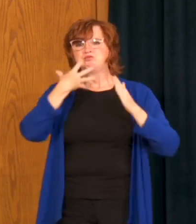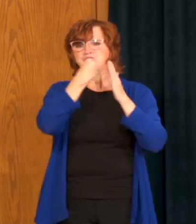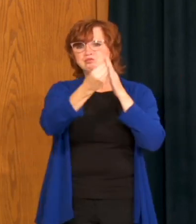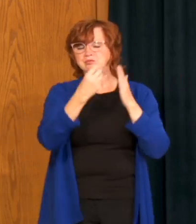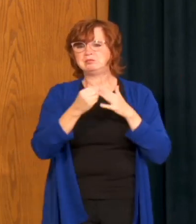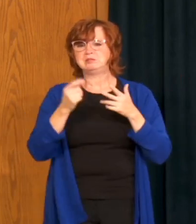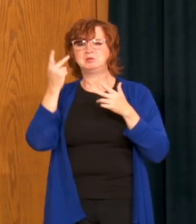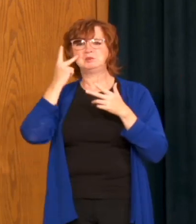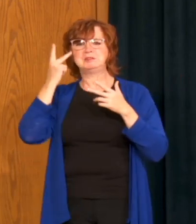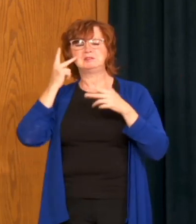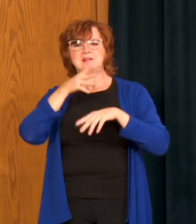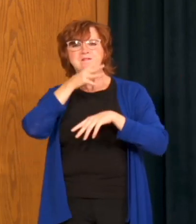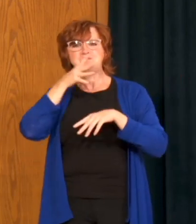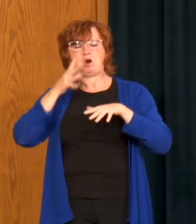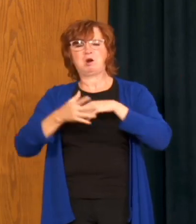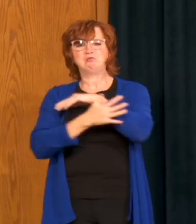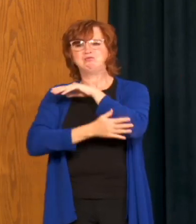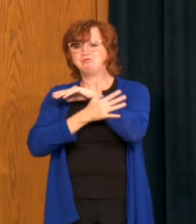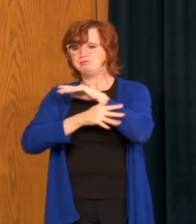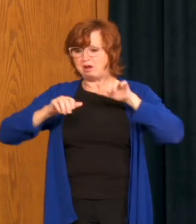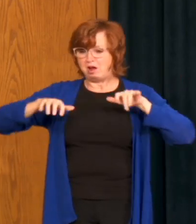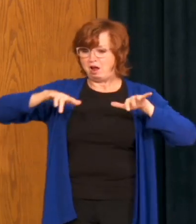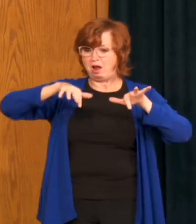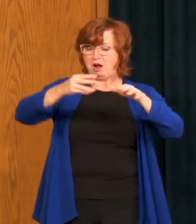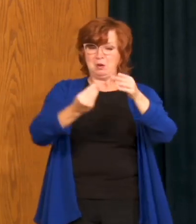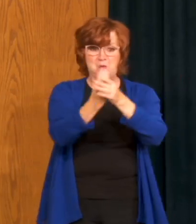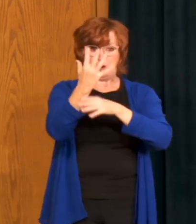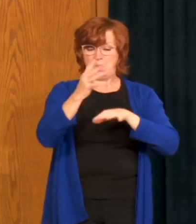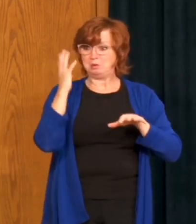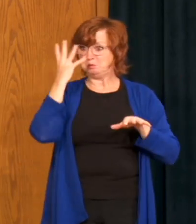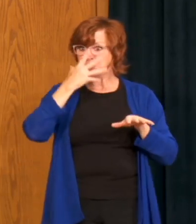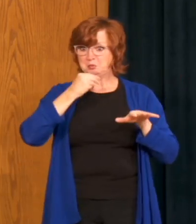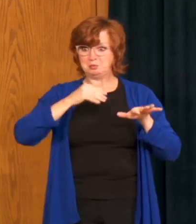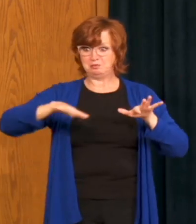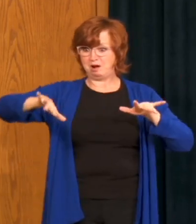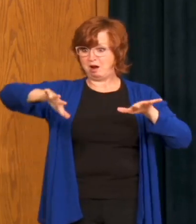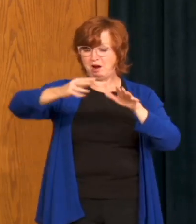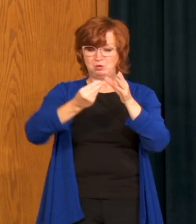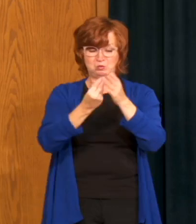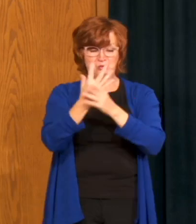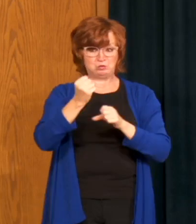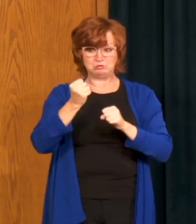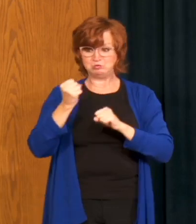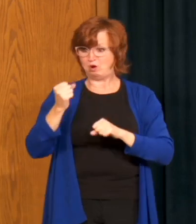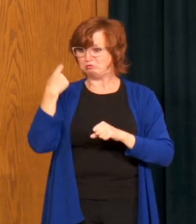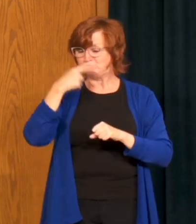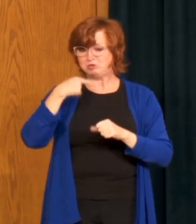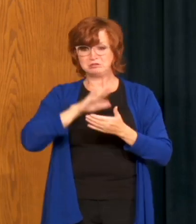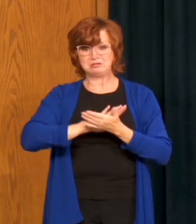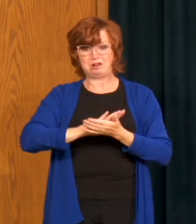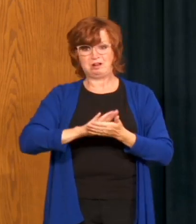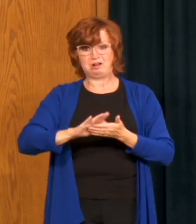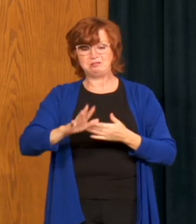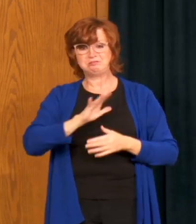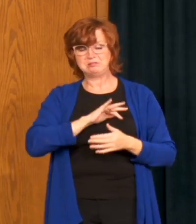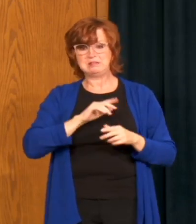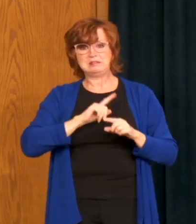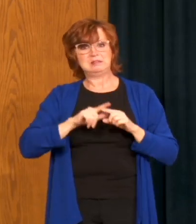of the province. So there are a lot of good things that are occurring in our province right now. We just need to keep being